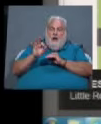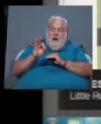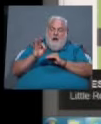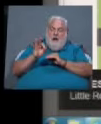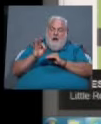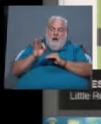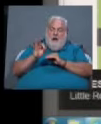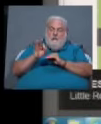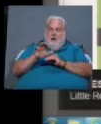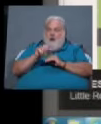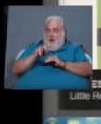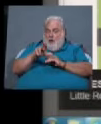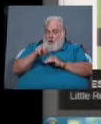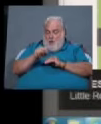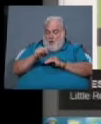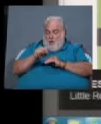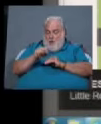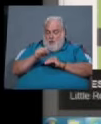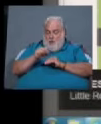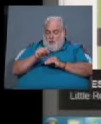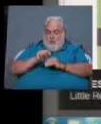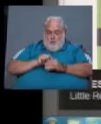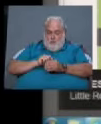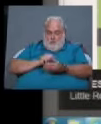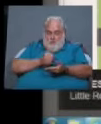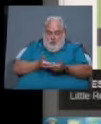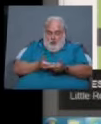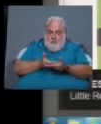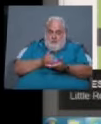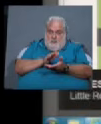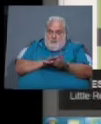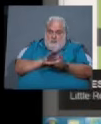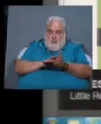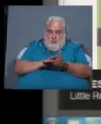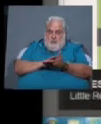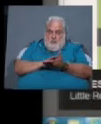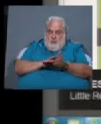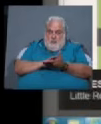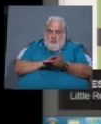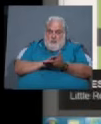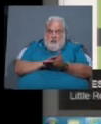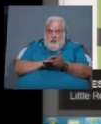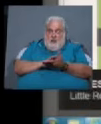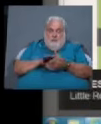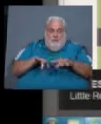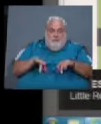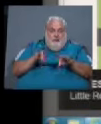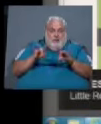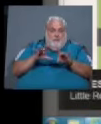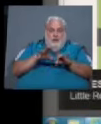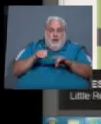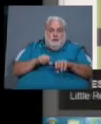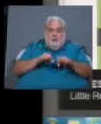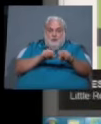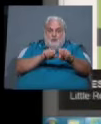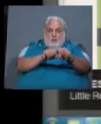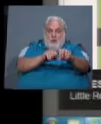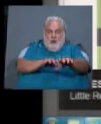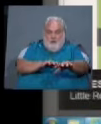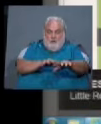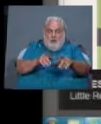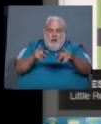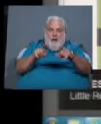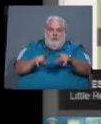the vehicles that will be coming to the site and need to be accommodated for pickup and drop-off will occur on the